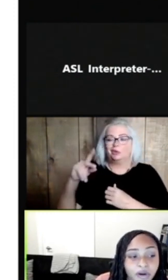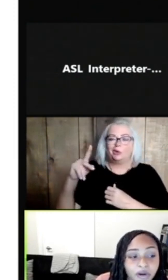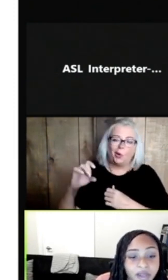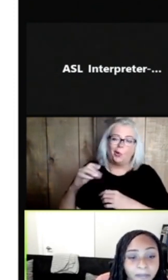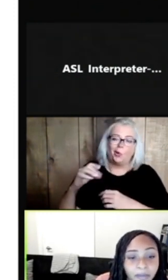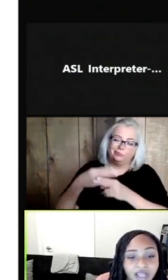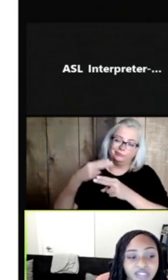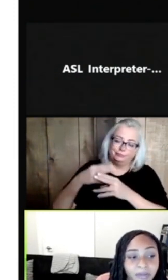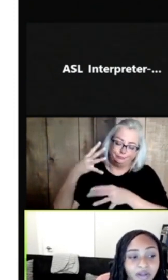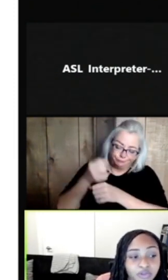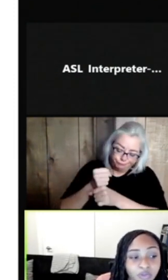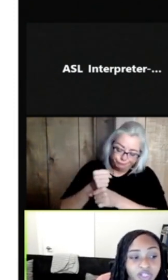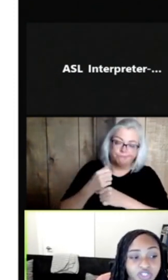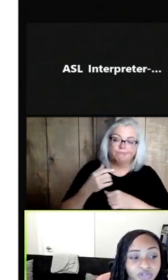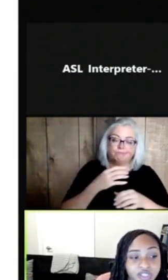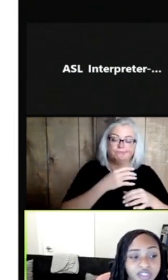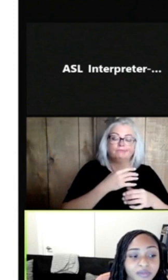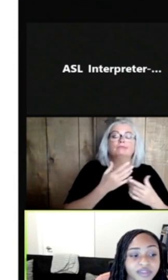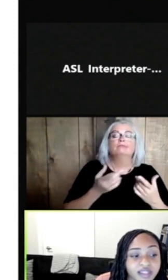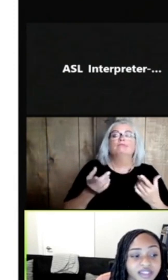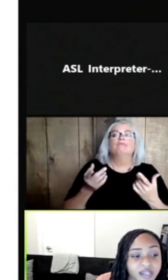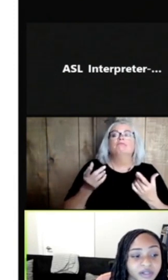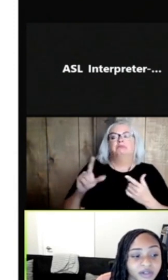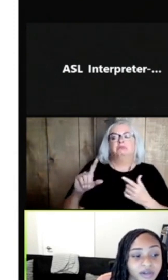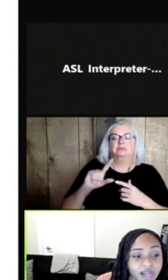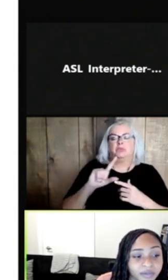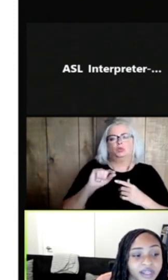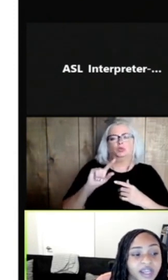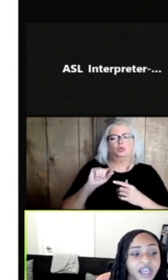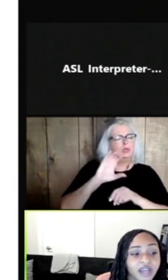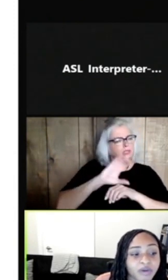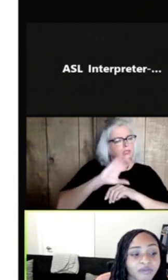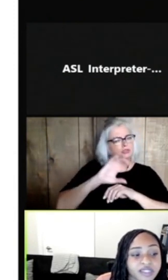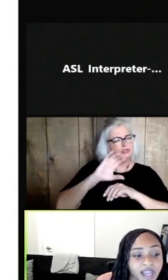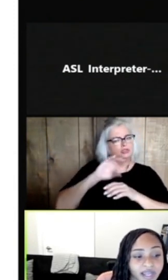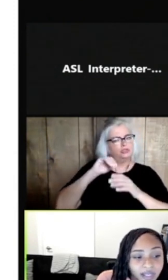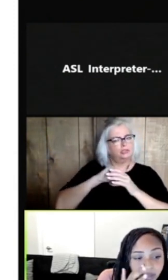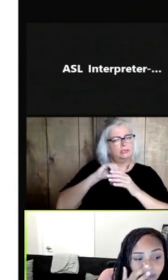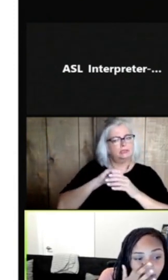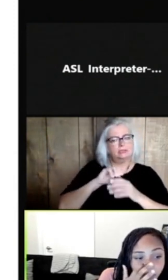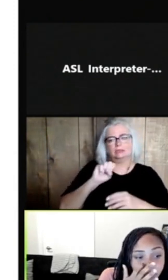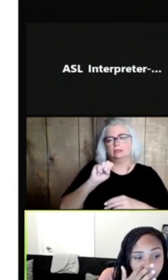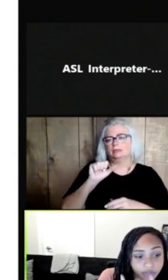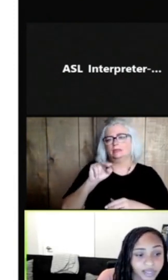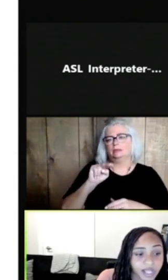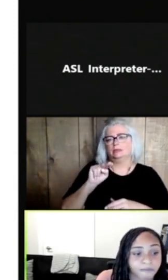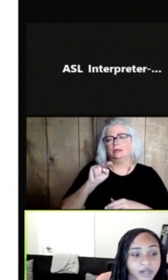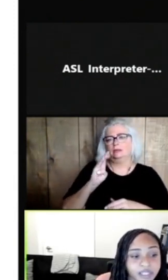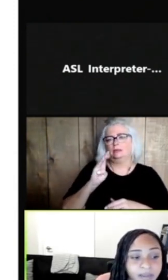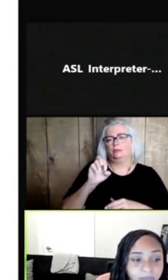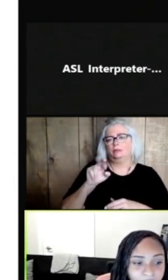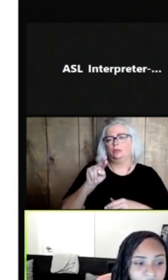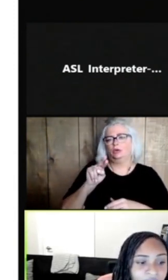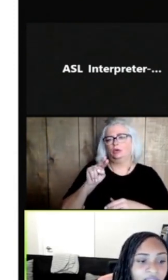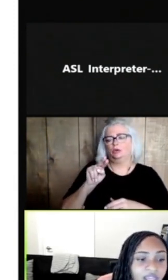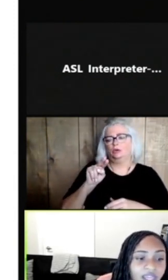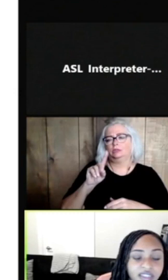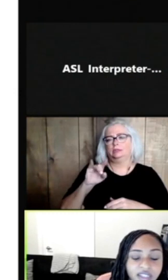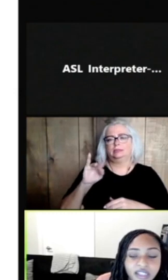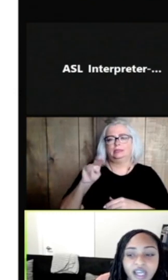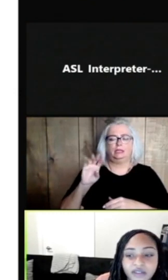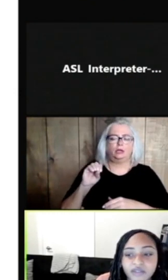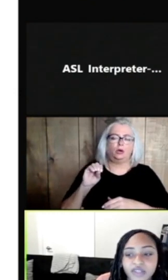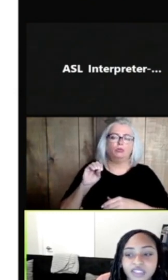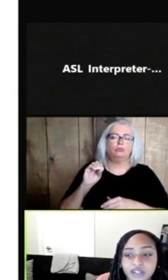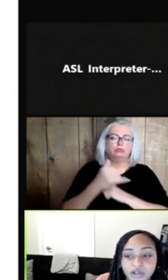have comprised of about 20 churches within the San Bernardino County and Riverside counties of Southern California. It